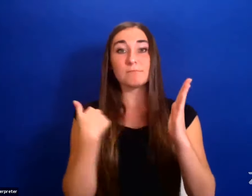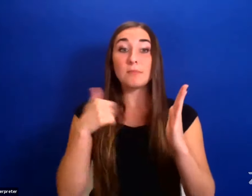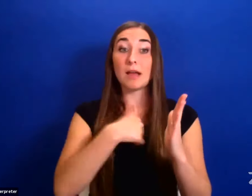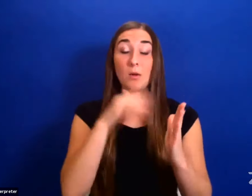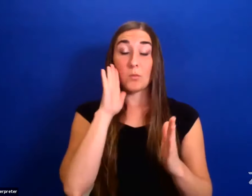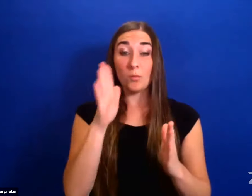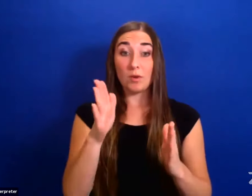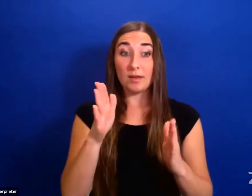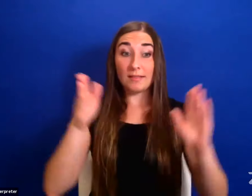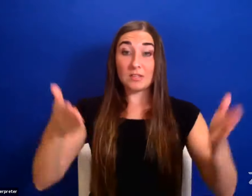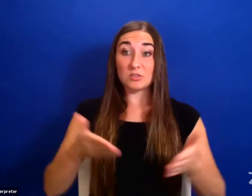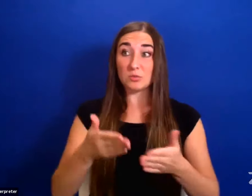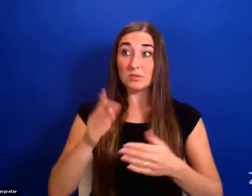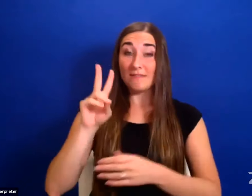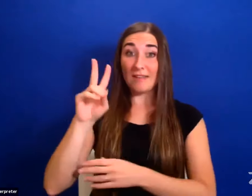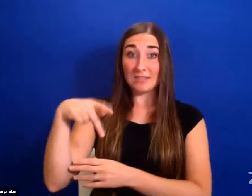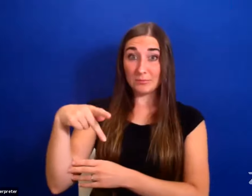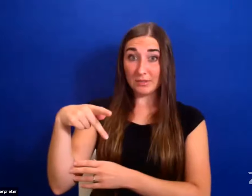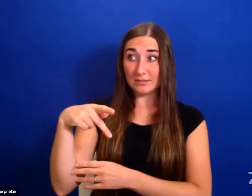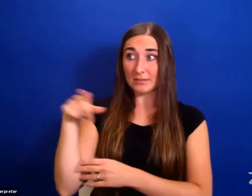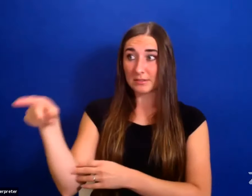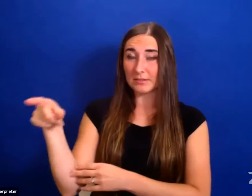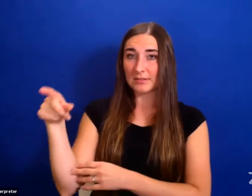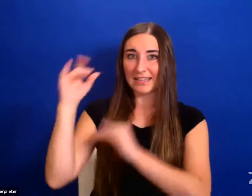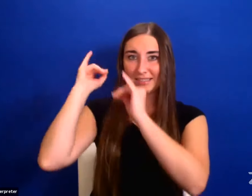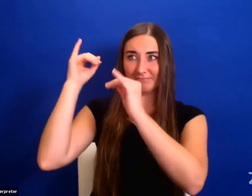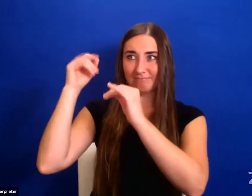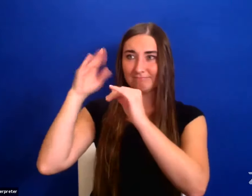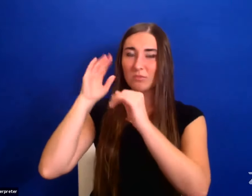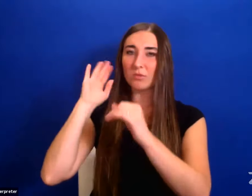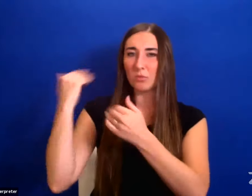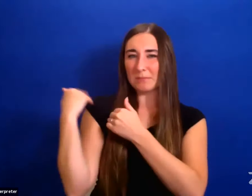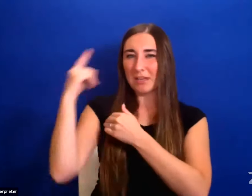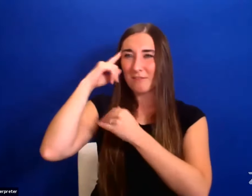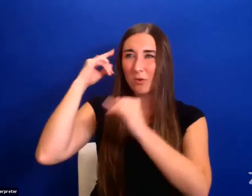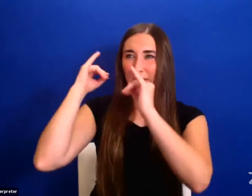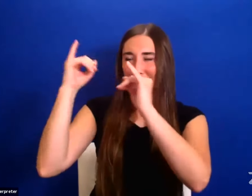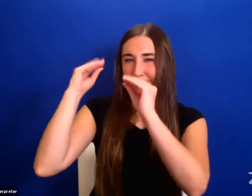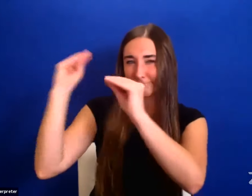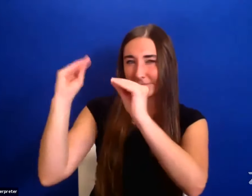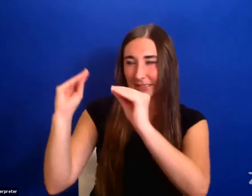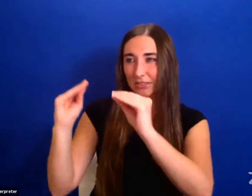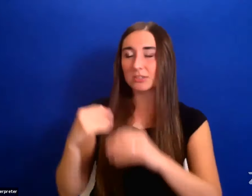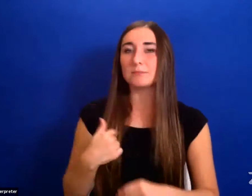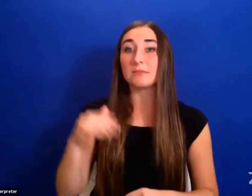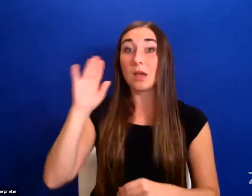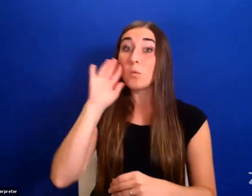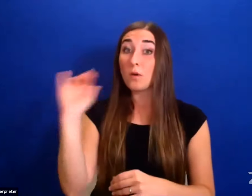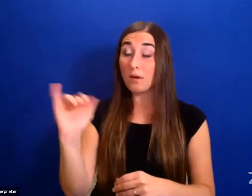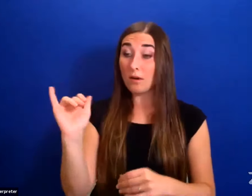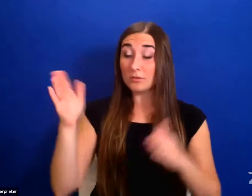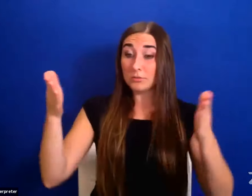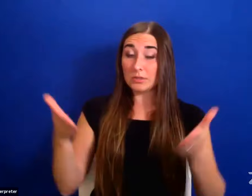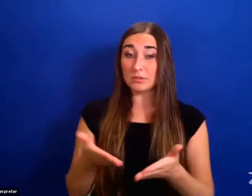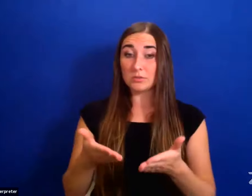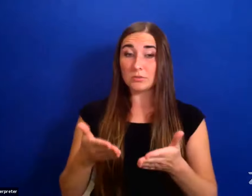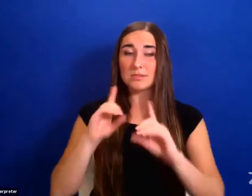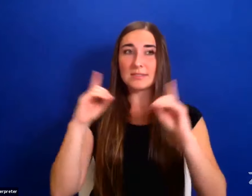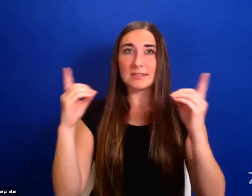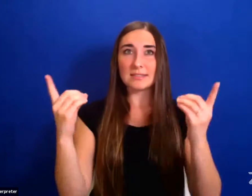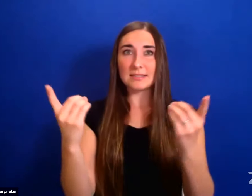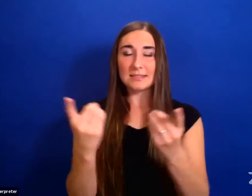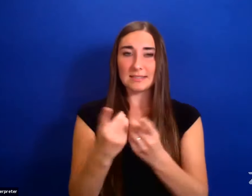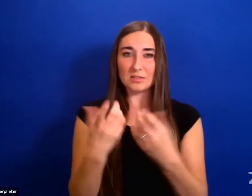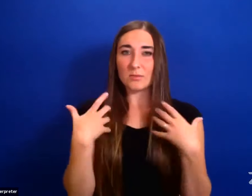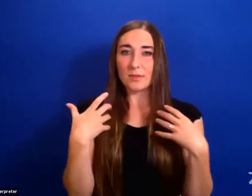introducing our Vice President of Instruction, Dale Van Dam. I'll also be introducing to you our District